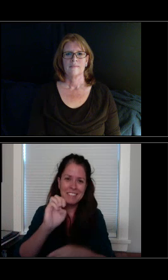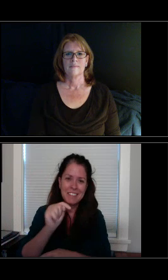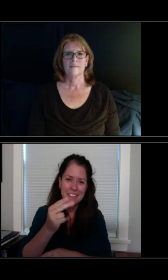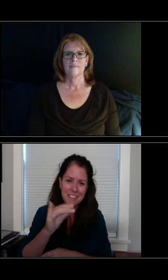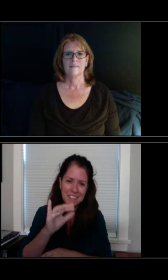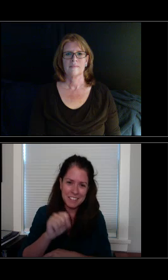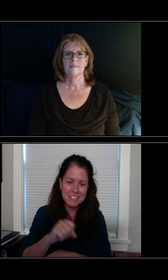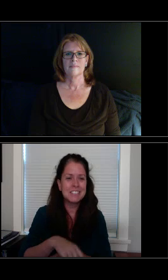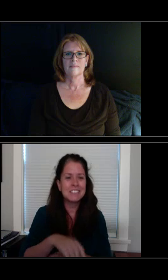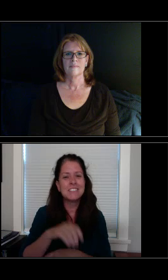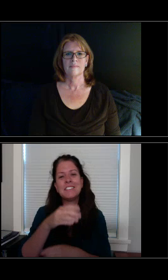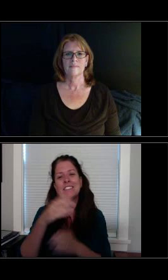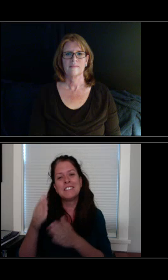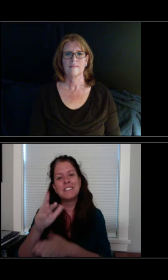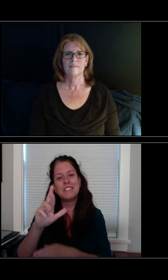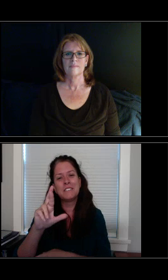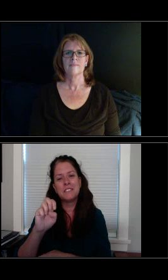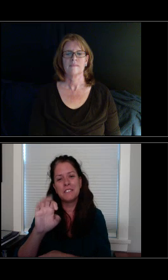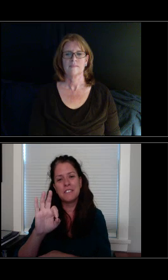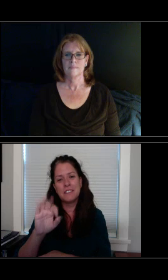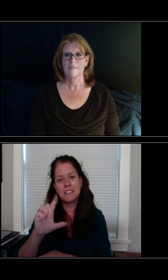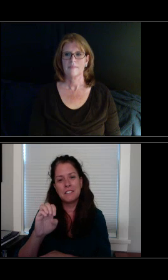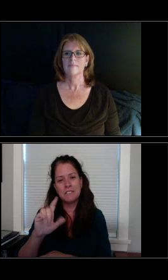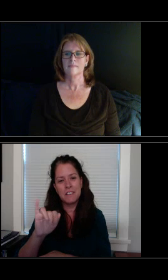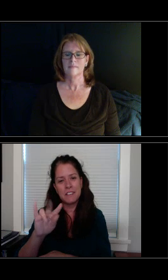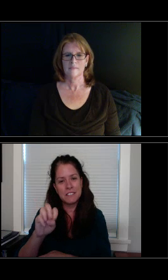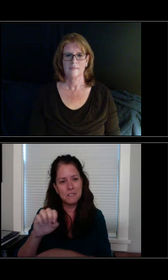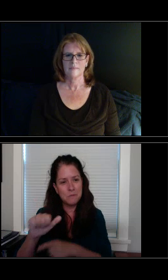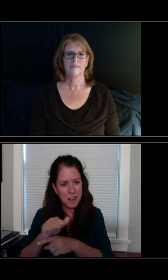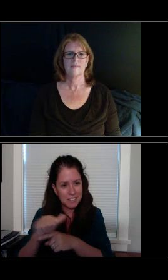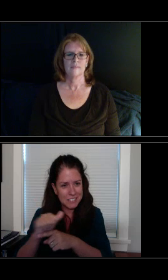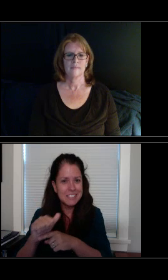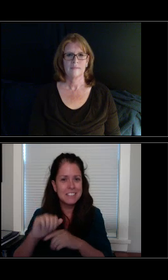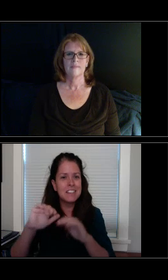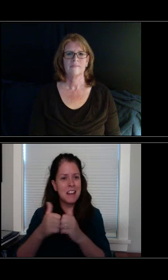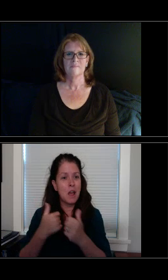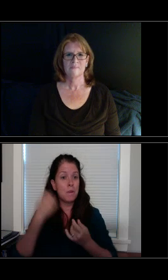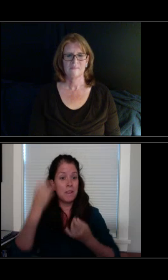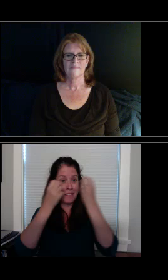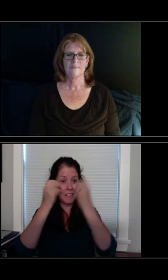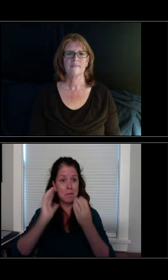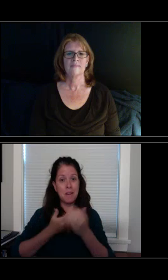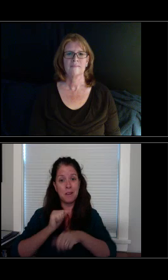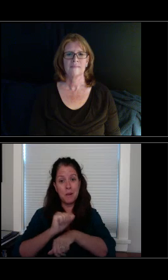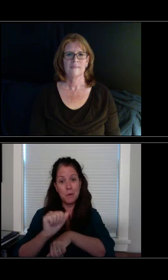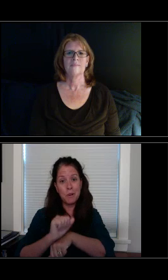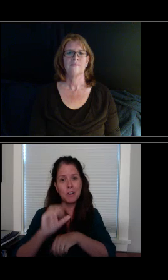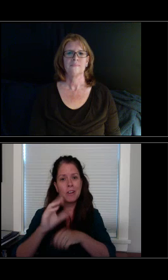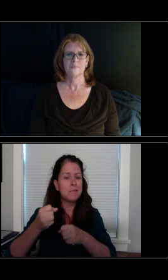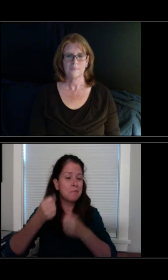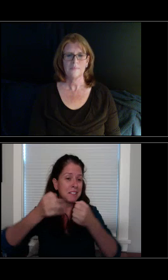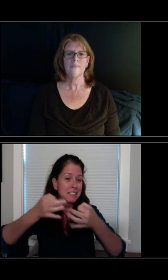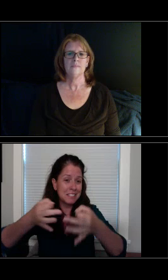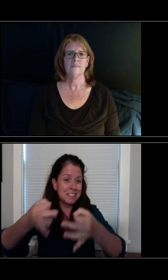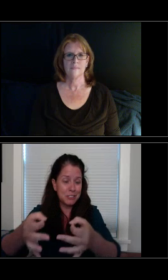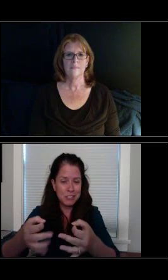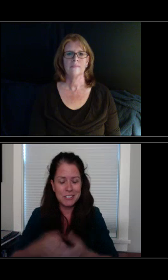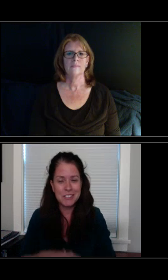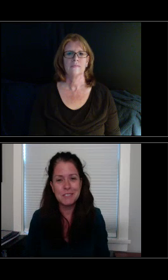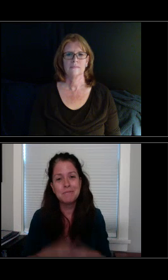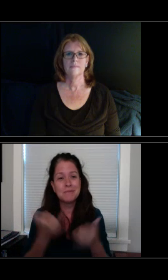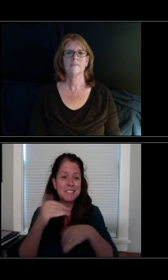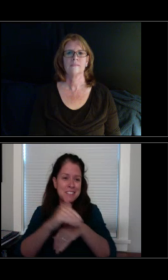As many of you know, Robyn has focused much of her research and presentation on demand control schema. However, we are going to be focusing on